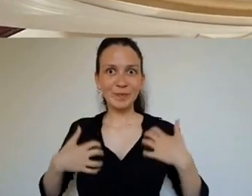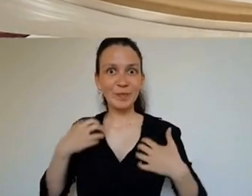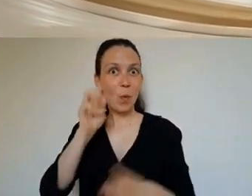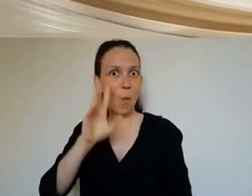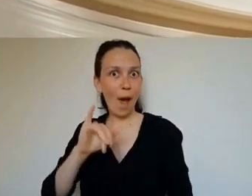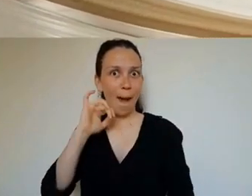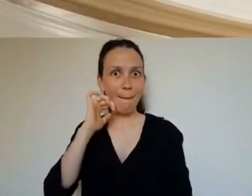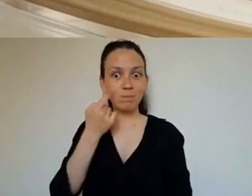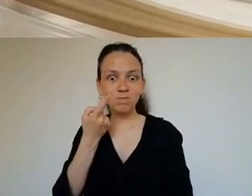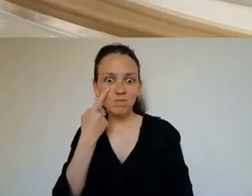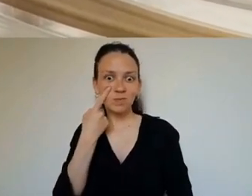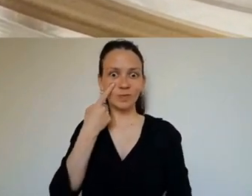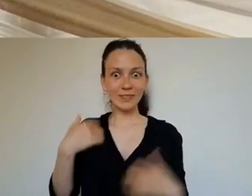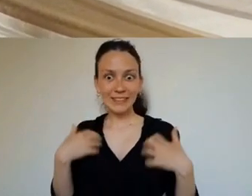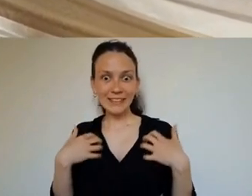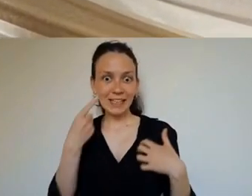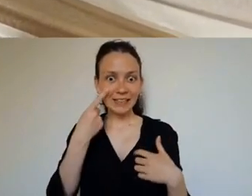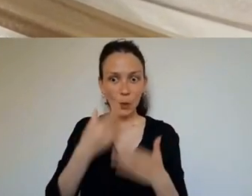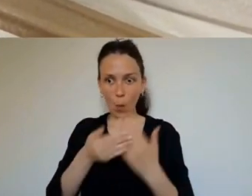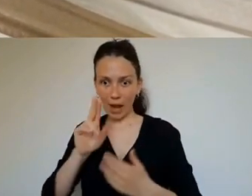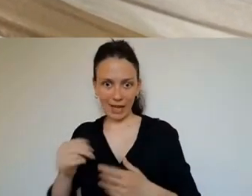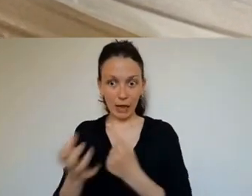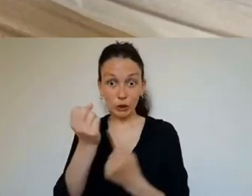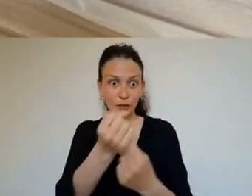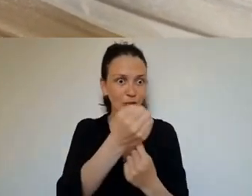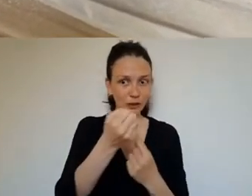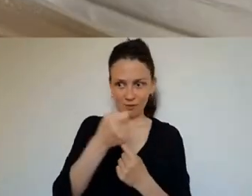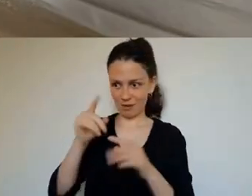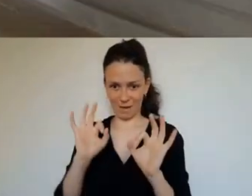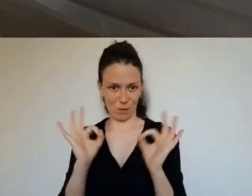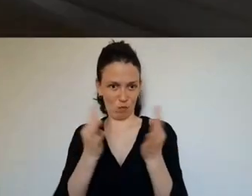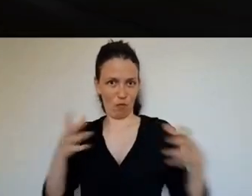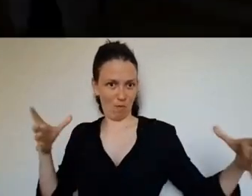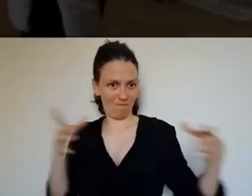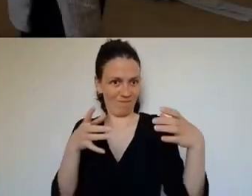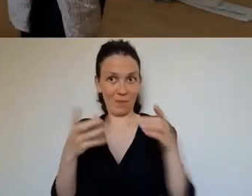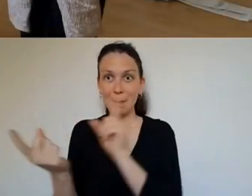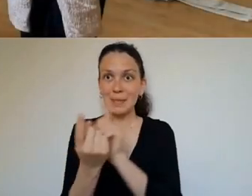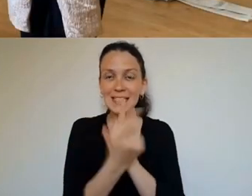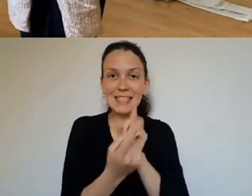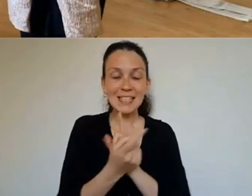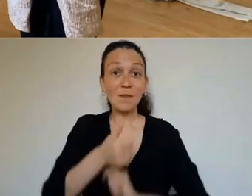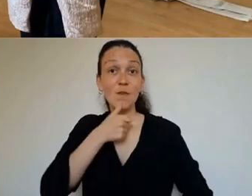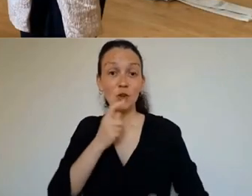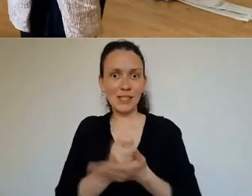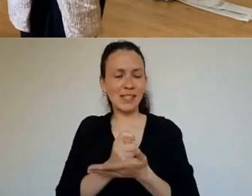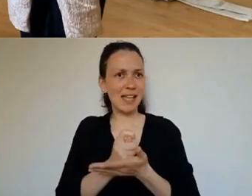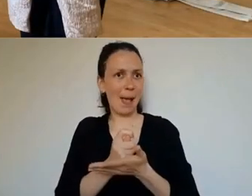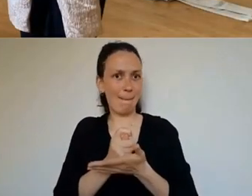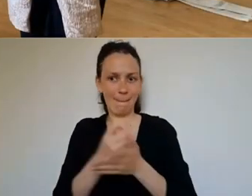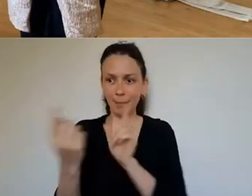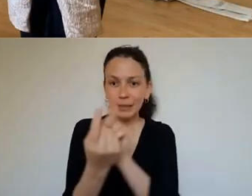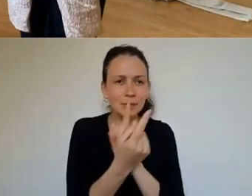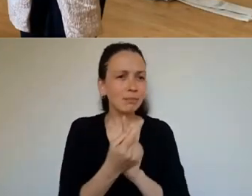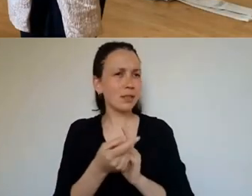that is by contrast boldly and beautifully lit with the many colours of possibility, and as we meet one another, we are reminded that we speak both